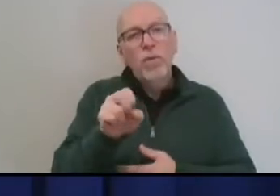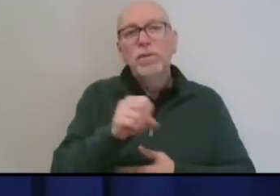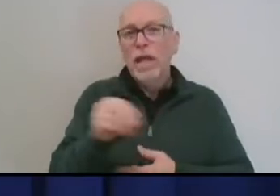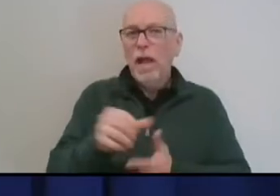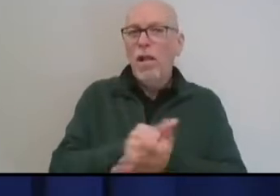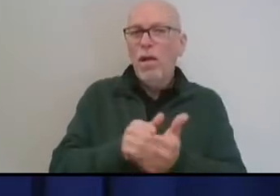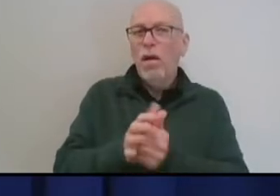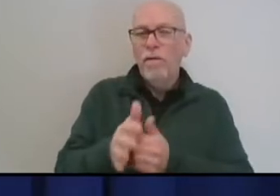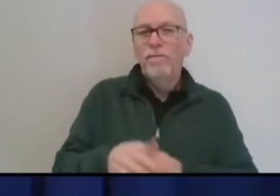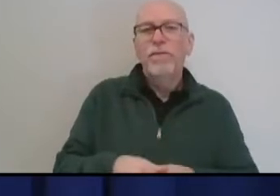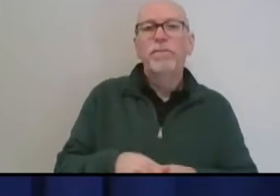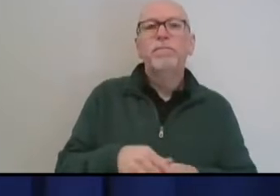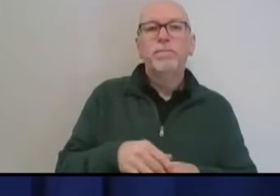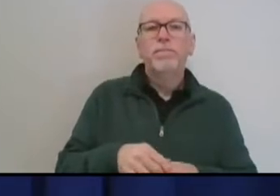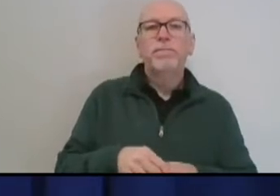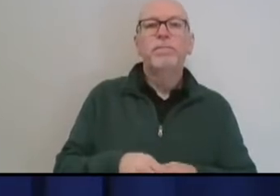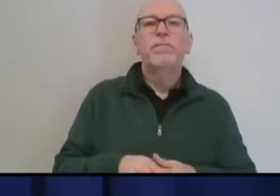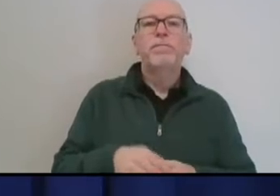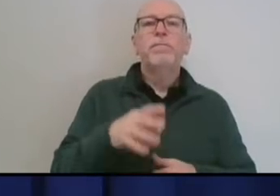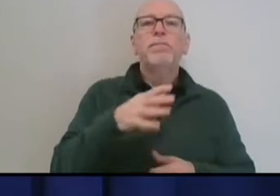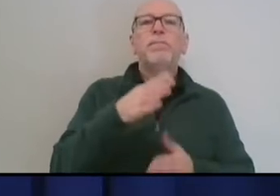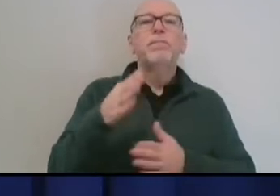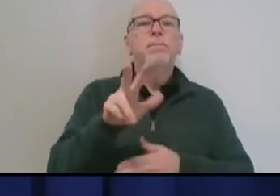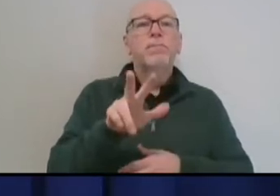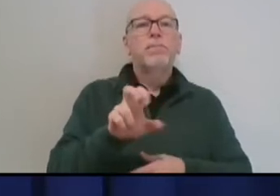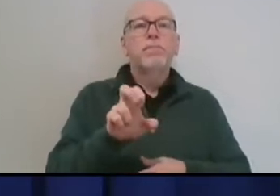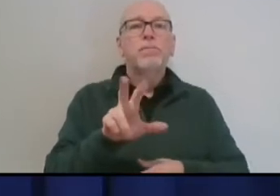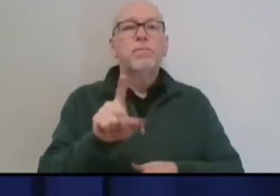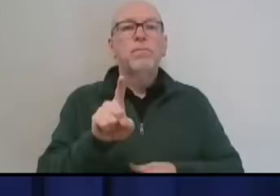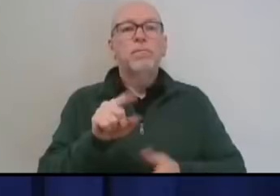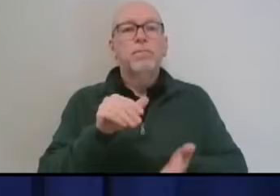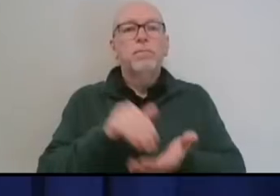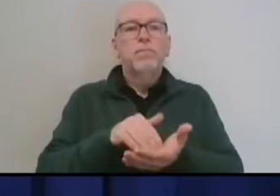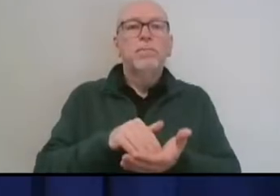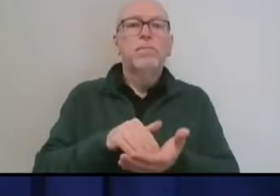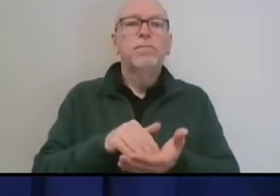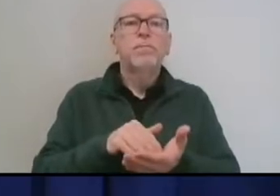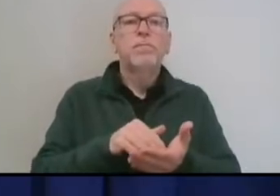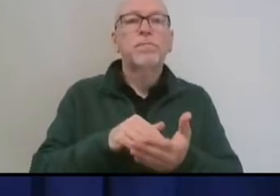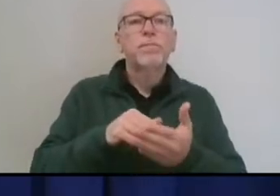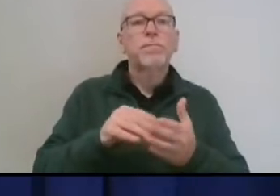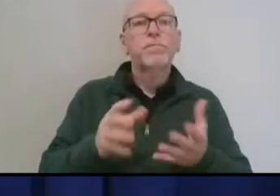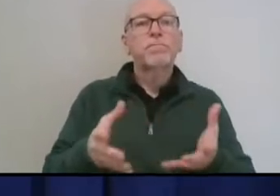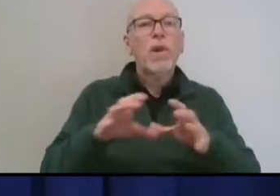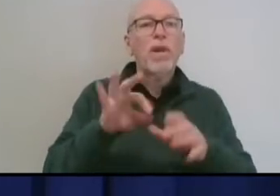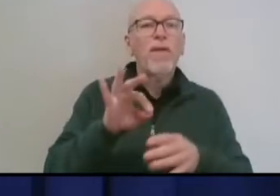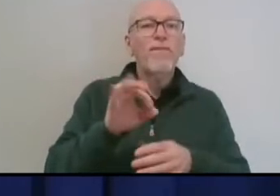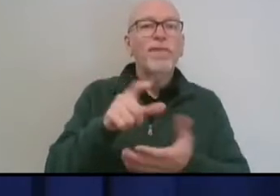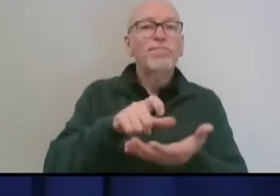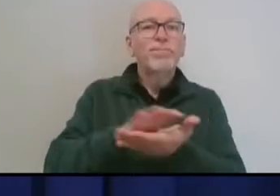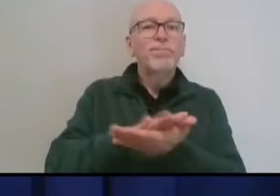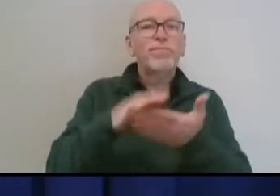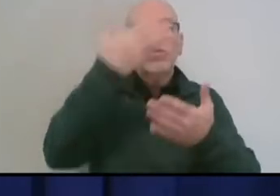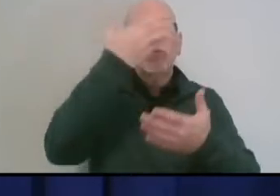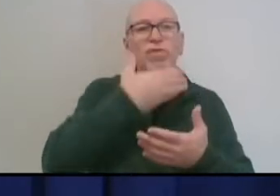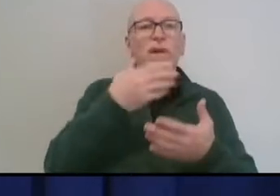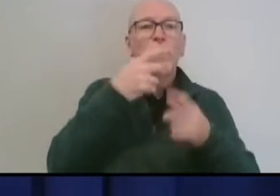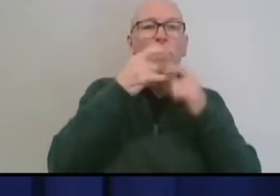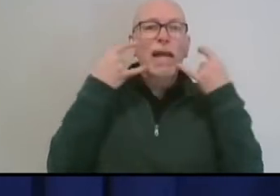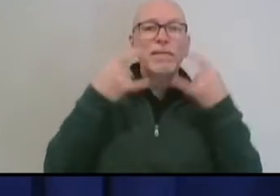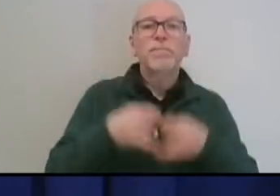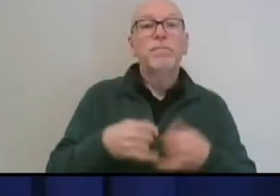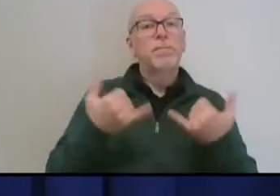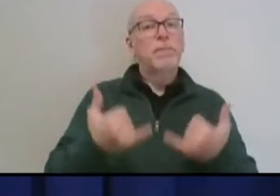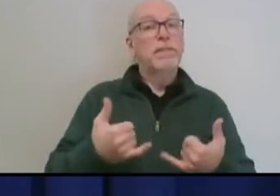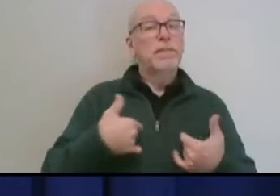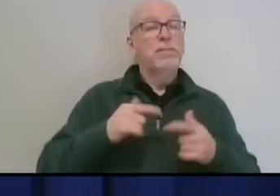and 107,000 gloves, and 331,000 bundles of sanitizer, shields, and masks. Now it's my pleasure